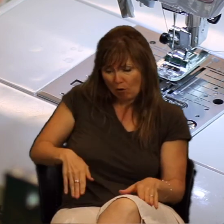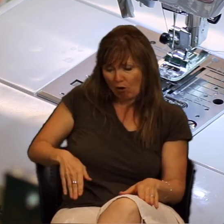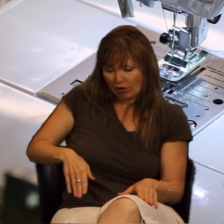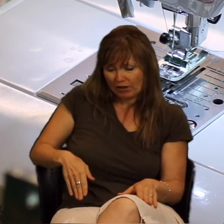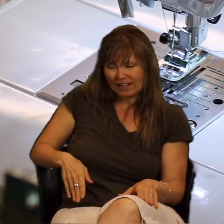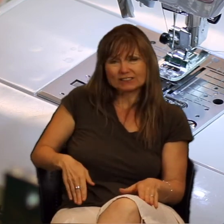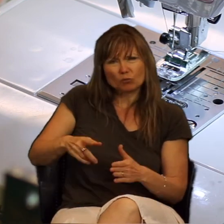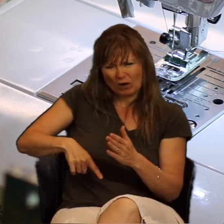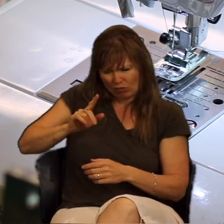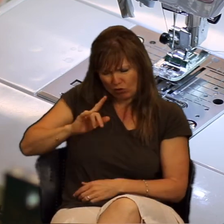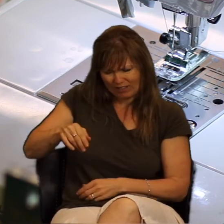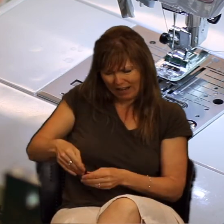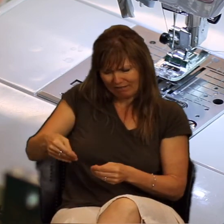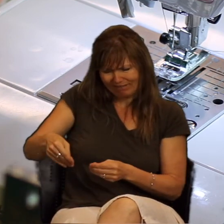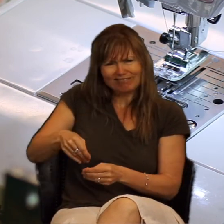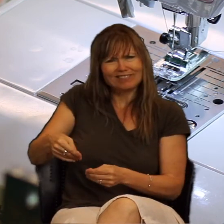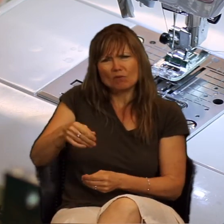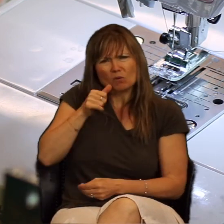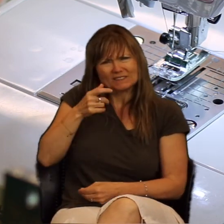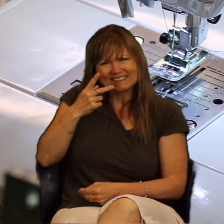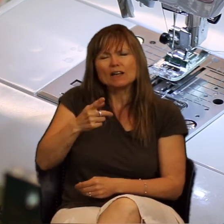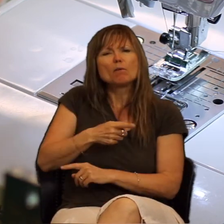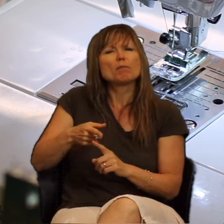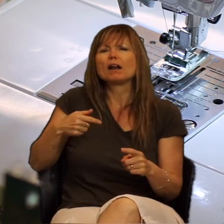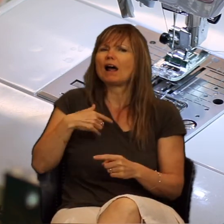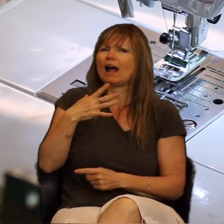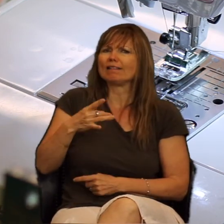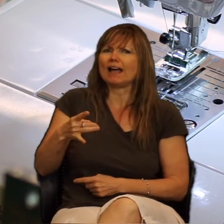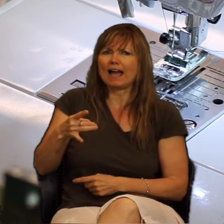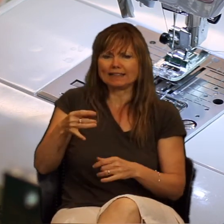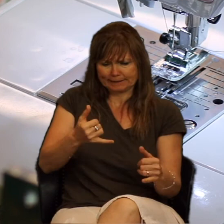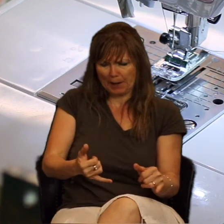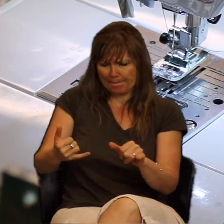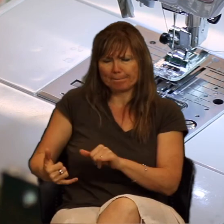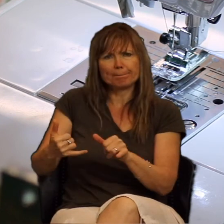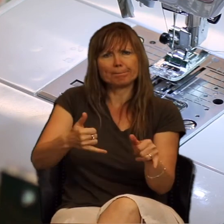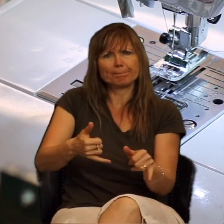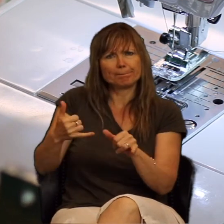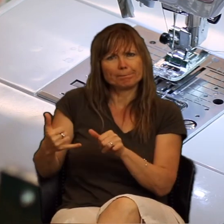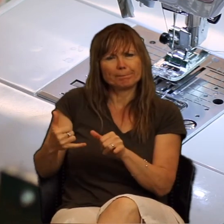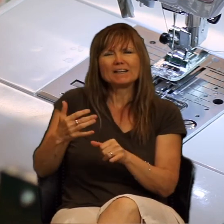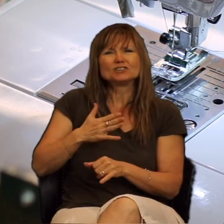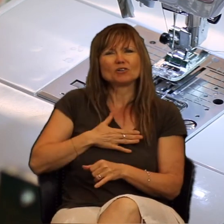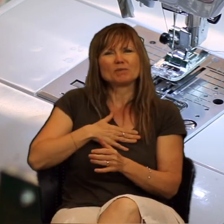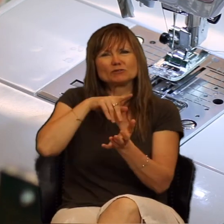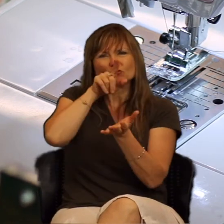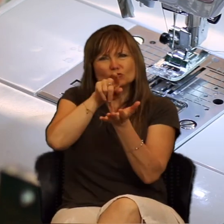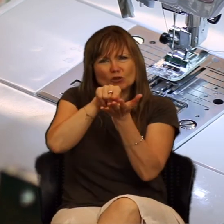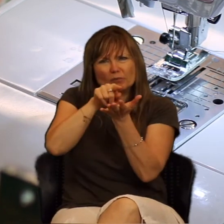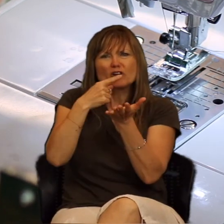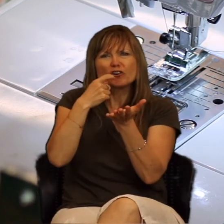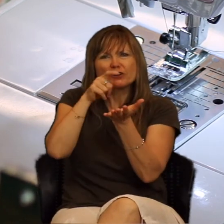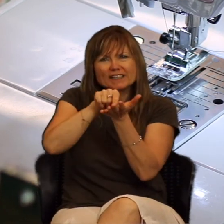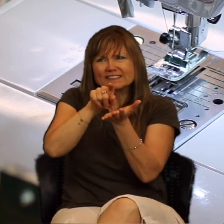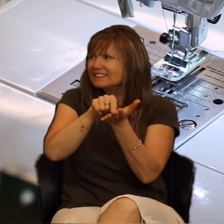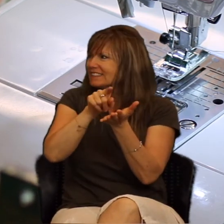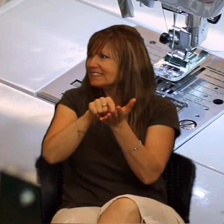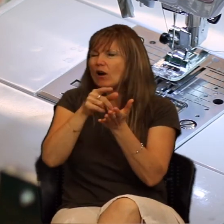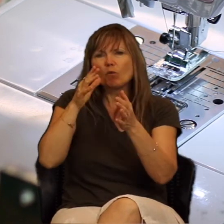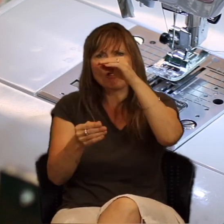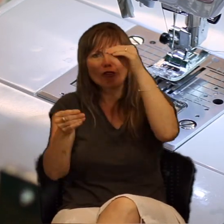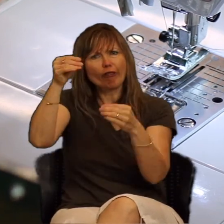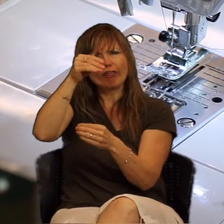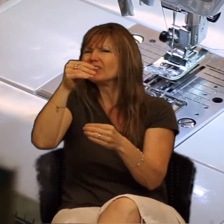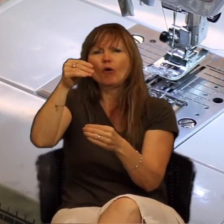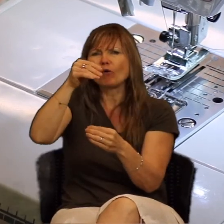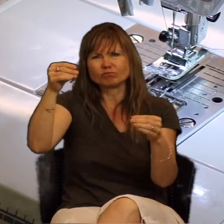up perfectly as if you would be seeing it. So my strawberries are going to be hanging the right way.